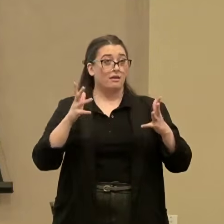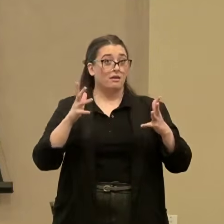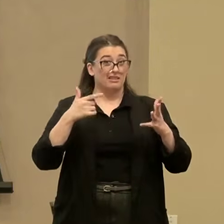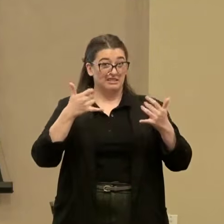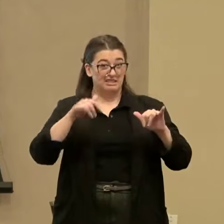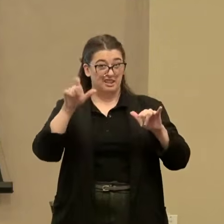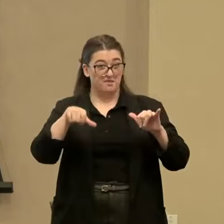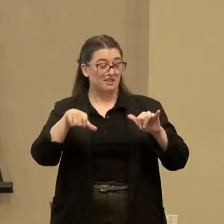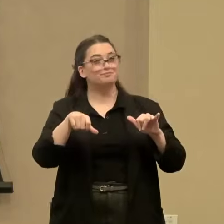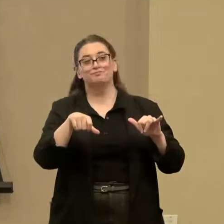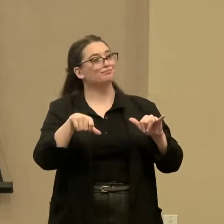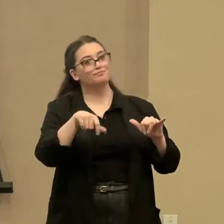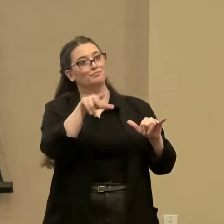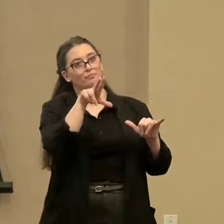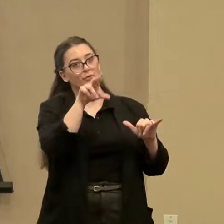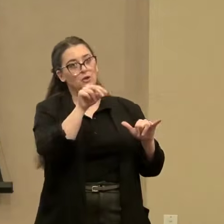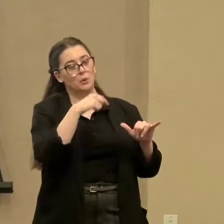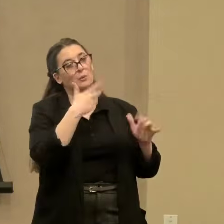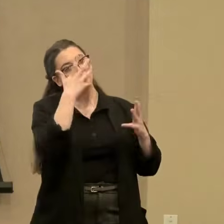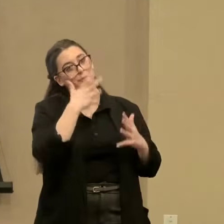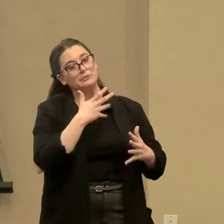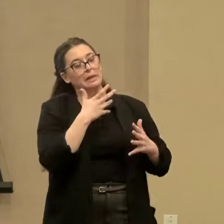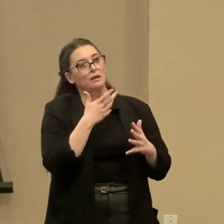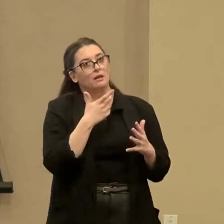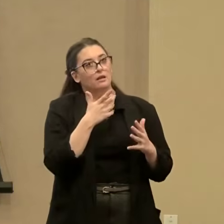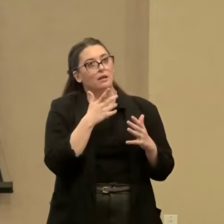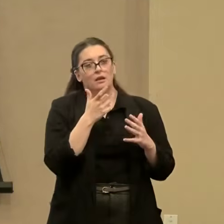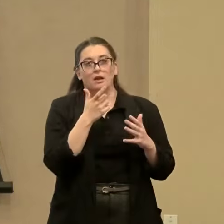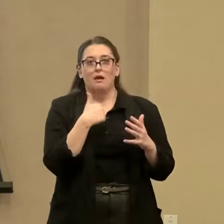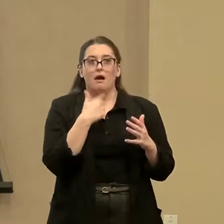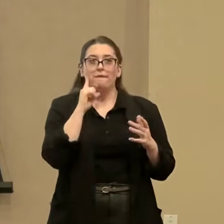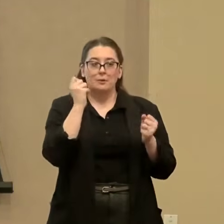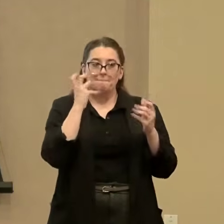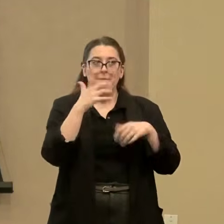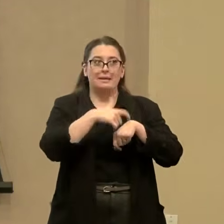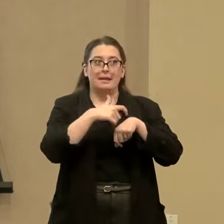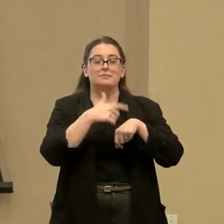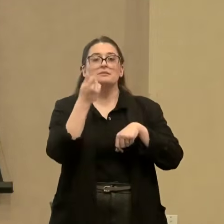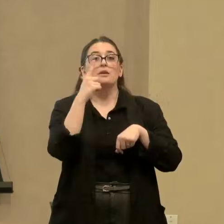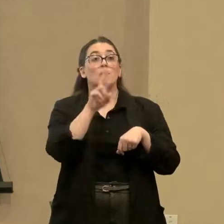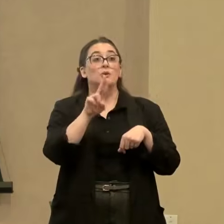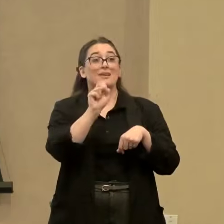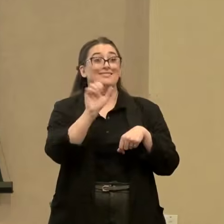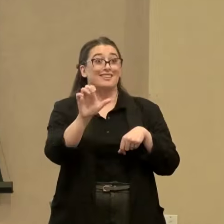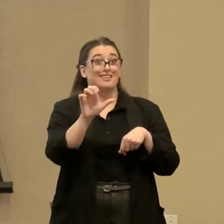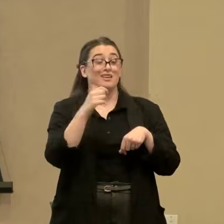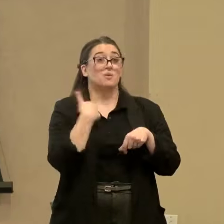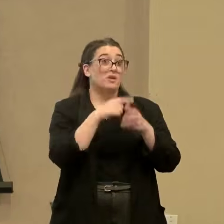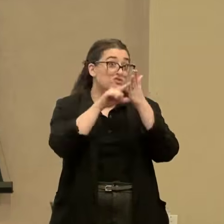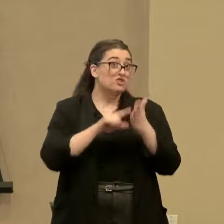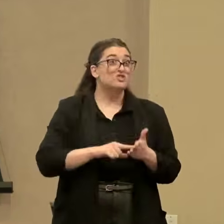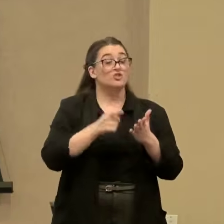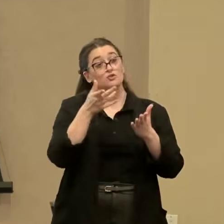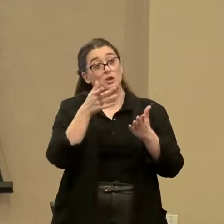unfortunate, and that's not the first time I've heard that. We have done some qualitative research at USC, and we sadly have had many patients